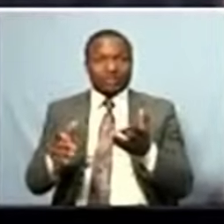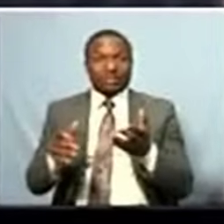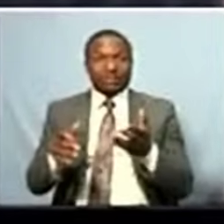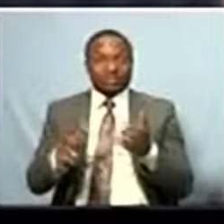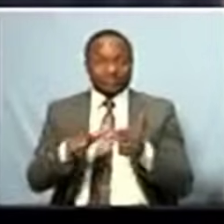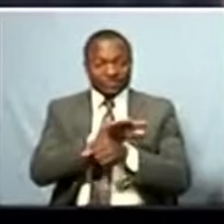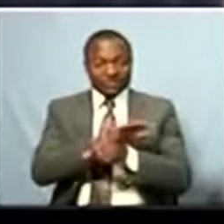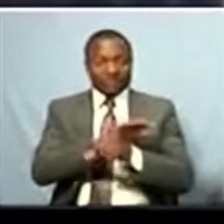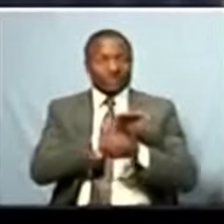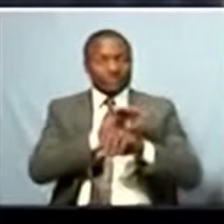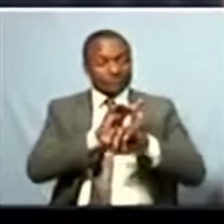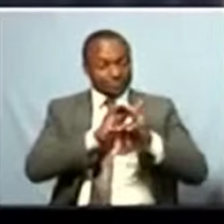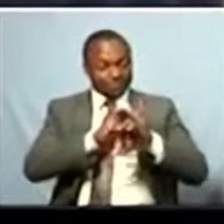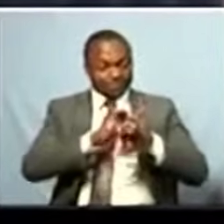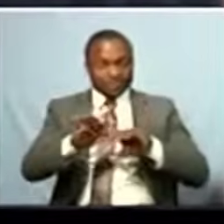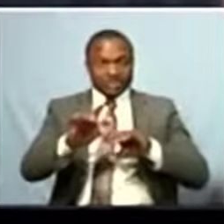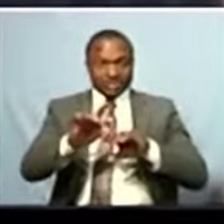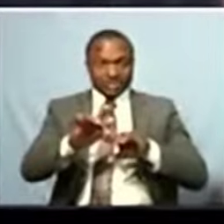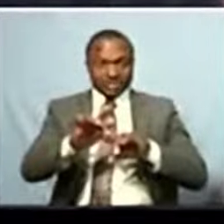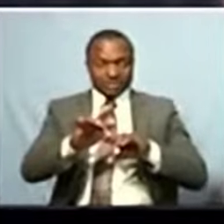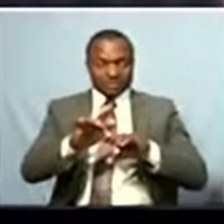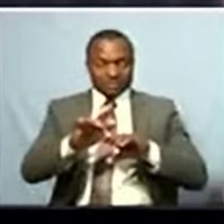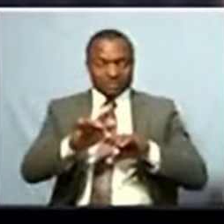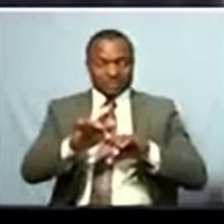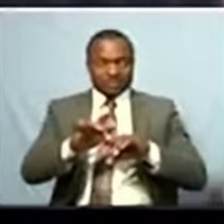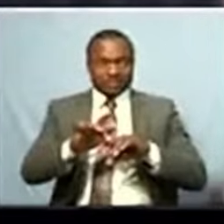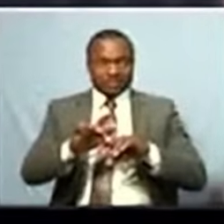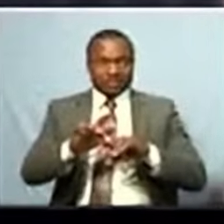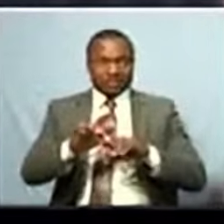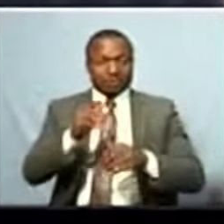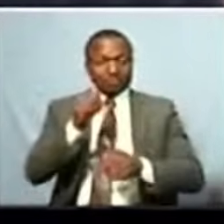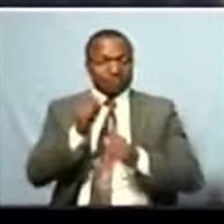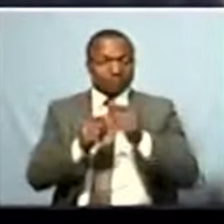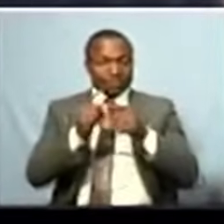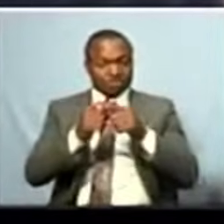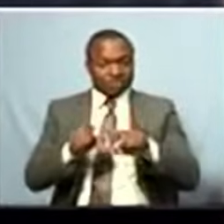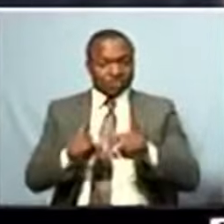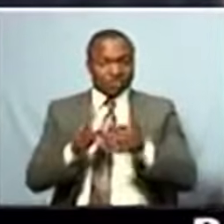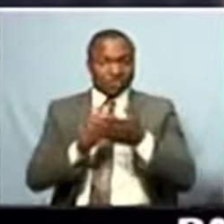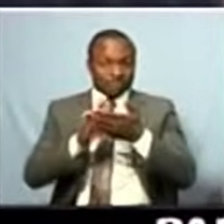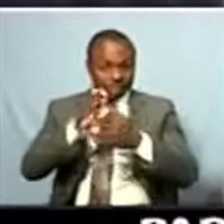vacancy, relating to which occurs after